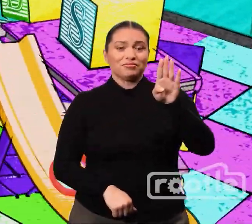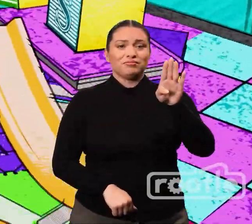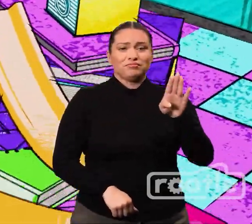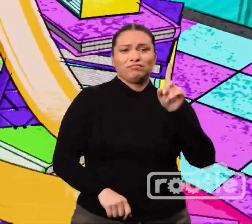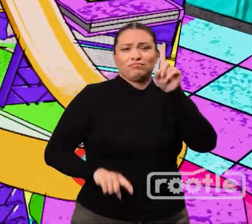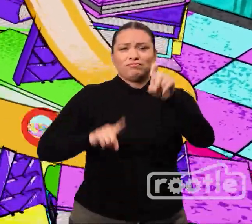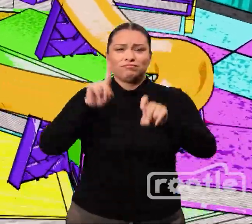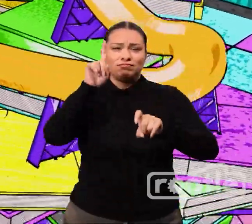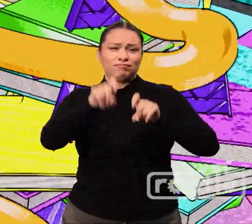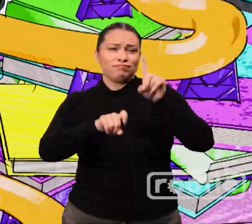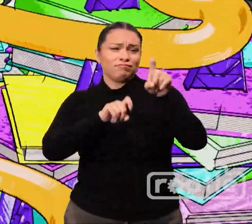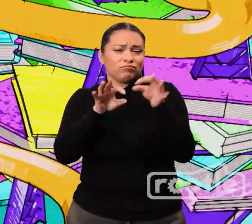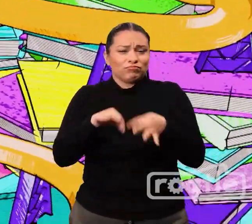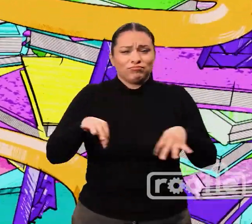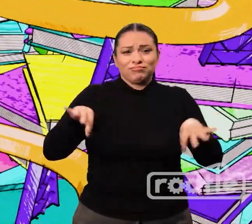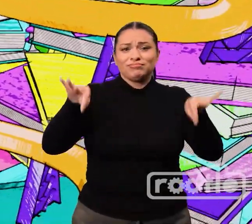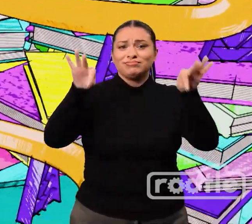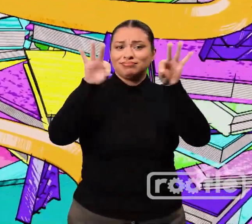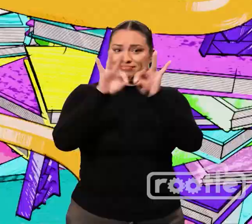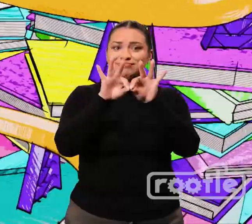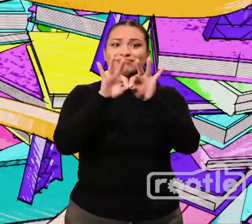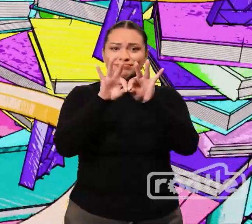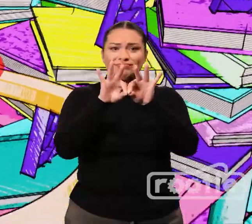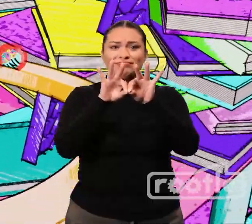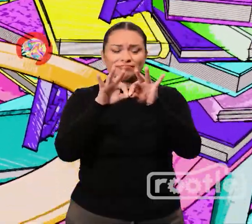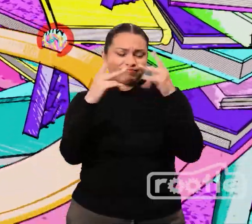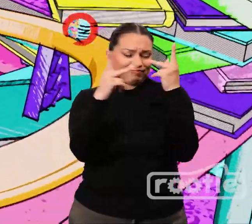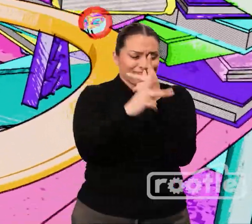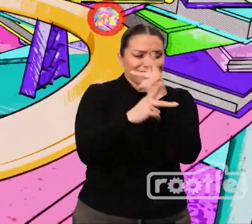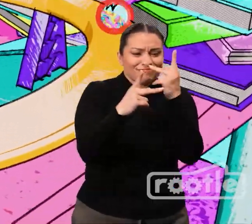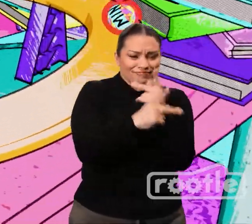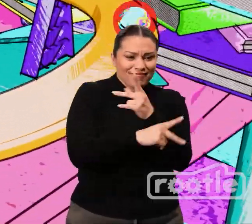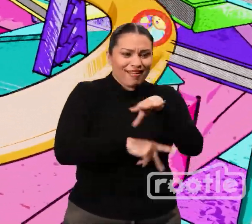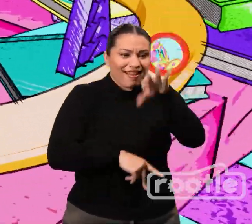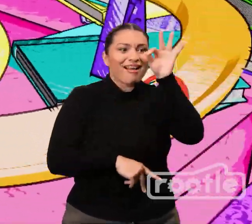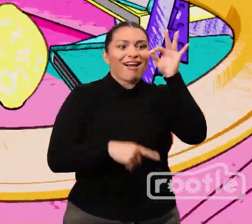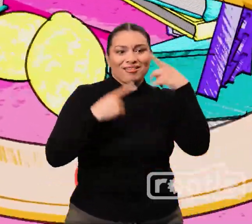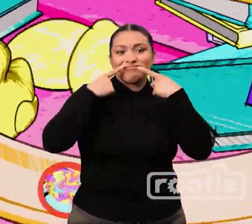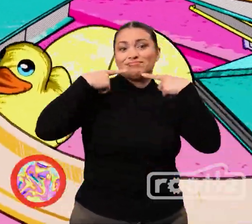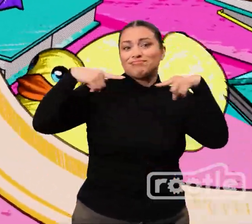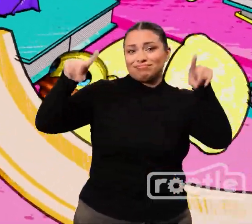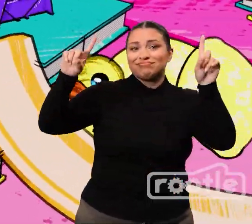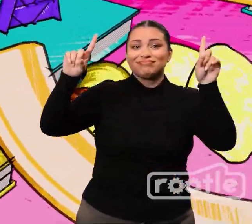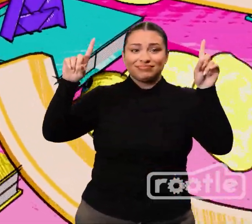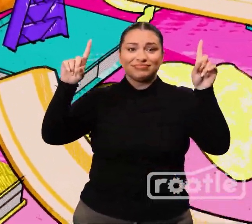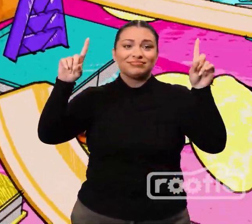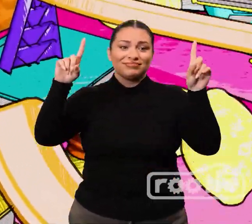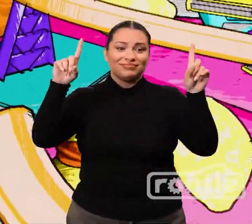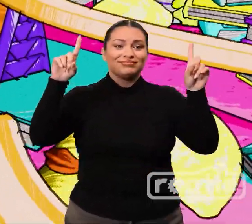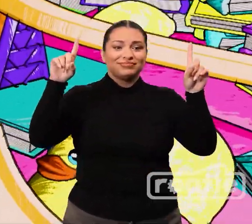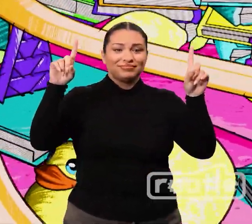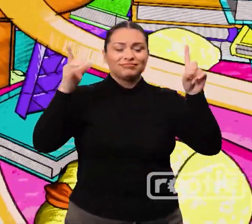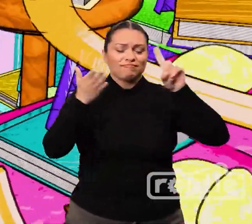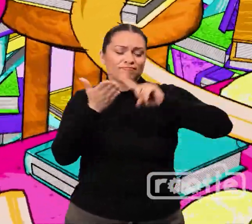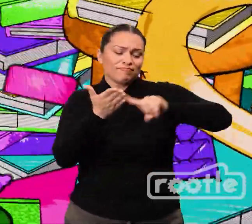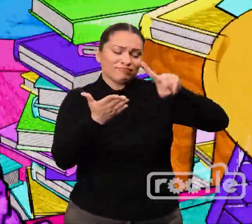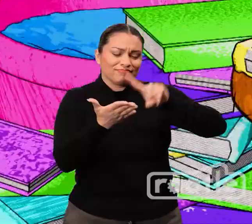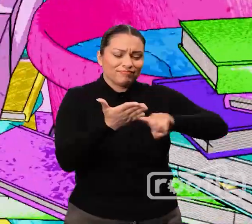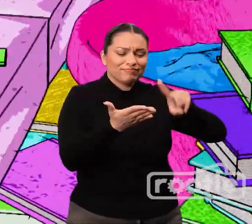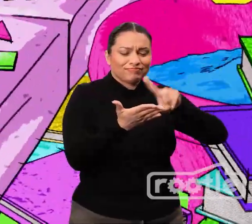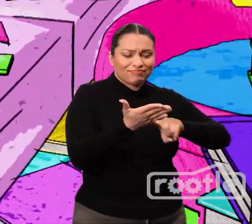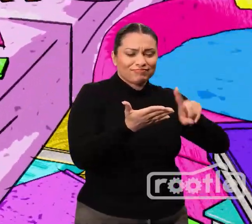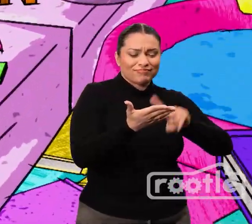Lab. We can ask big questions. We can figure it out.